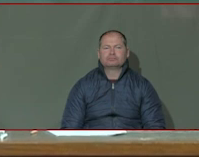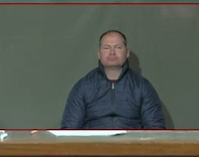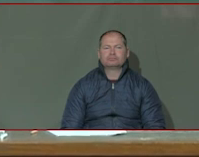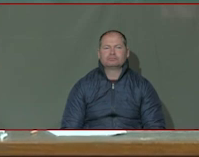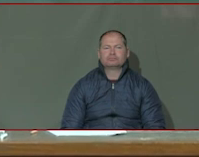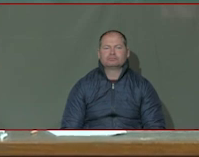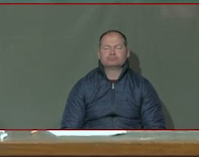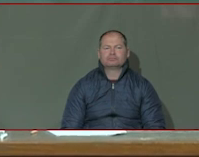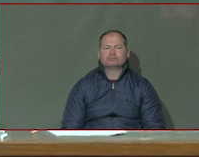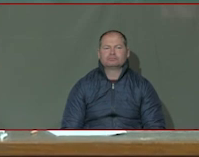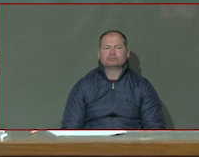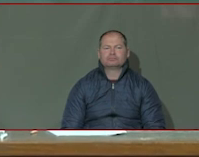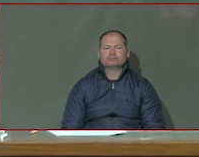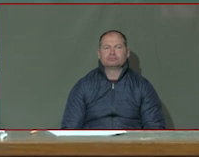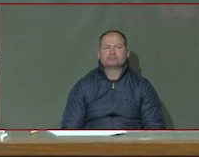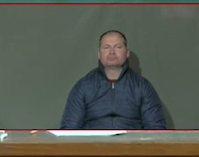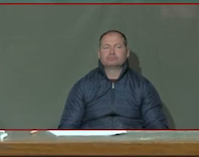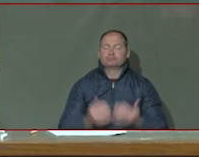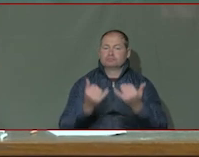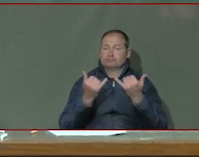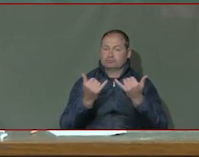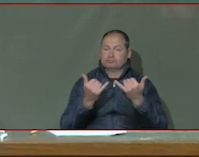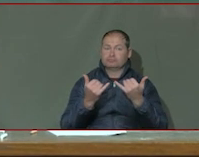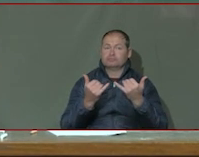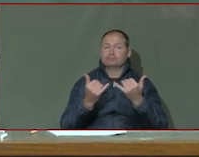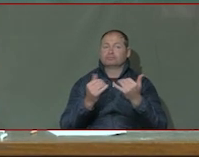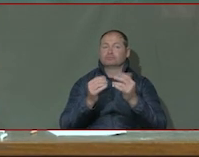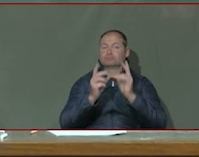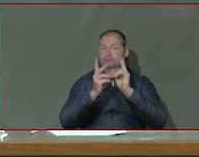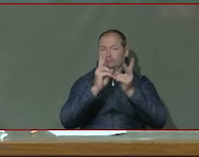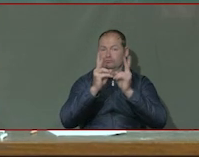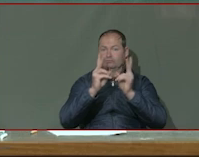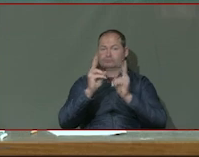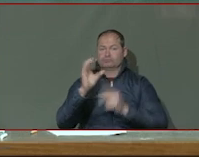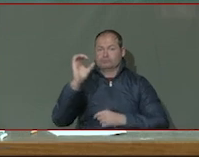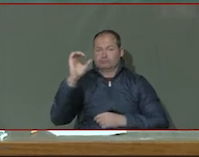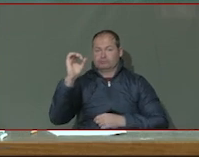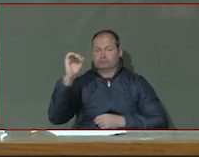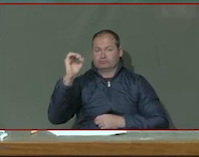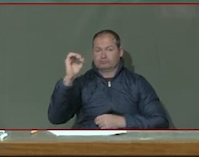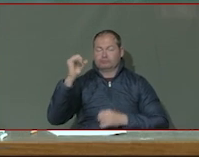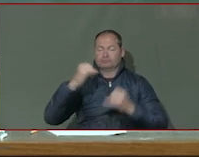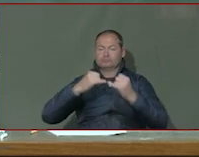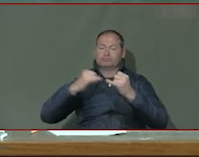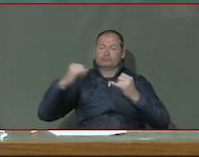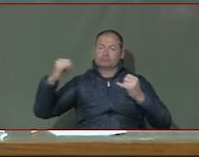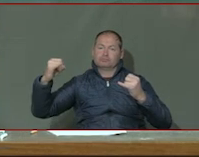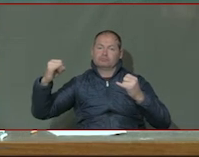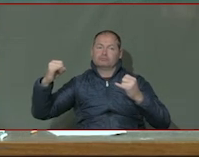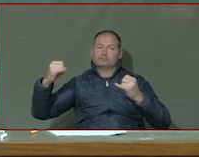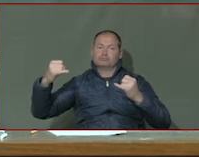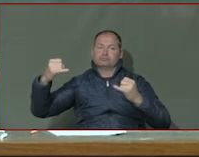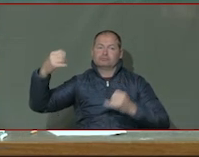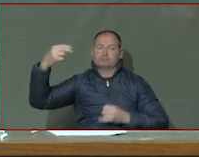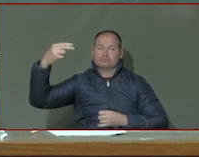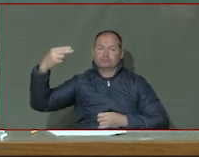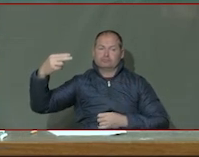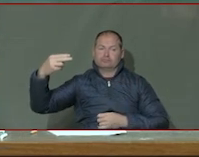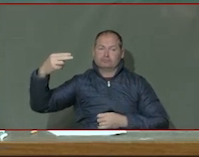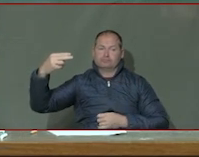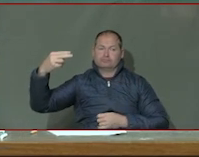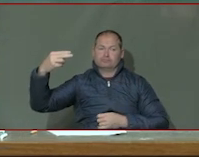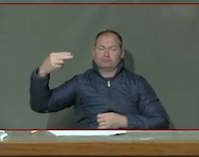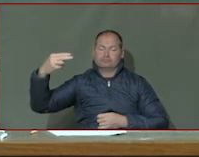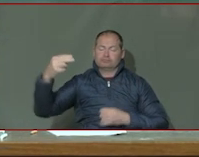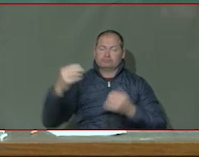Right, people, E's coordinates is 12, 0, and it gets extended to H. The question says, in the diagram, A is negative 2,